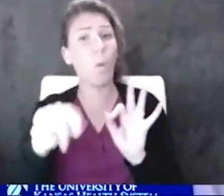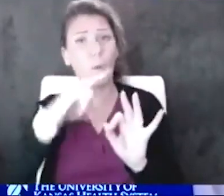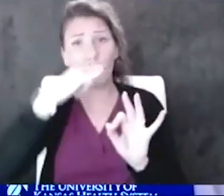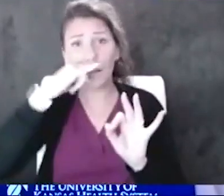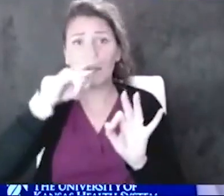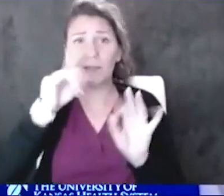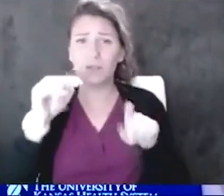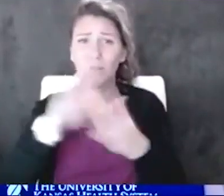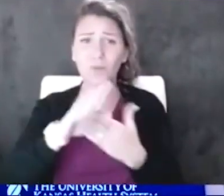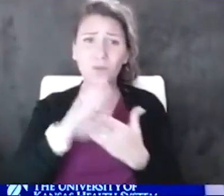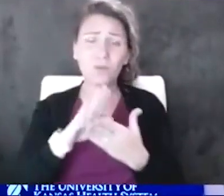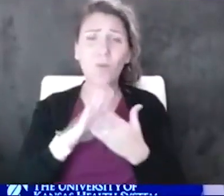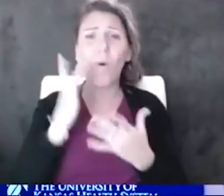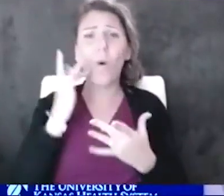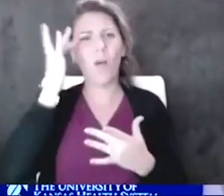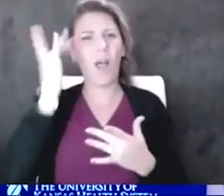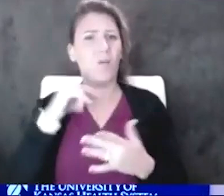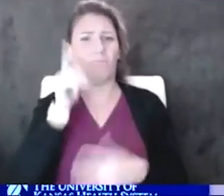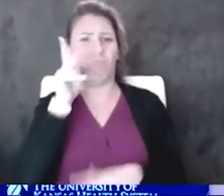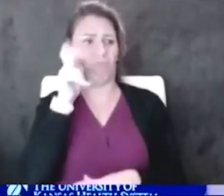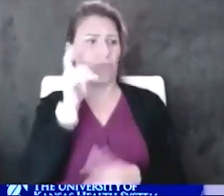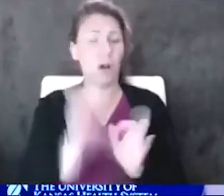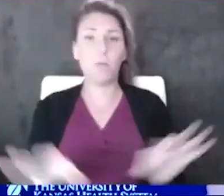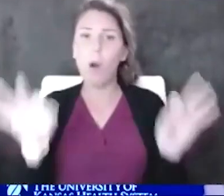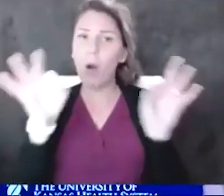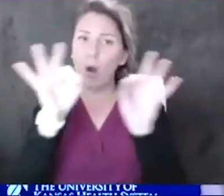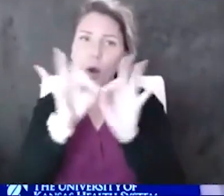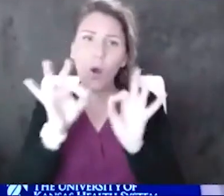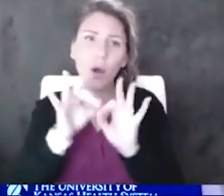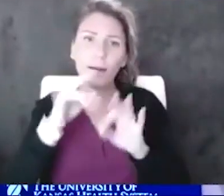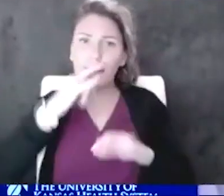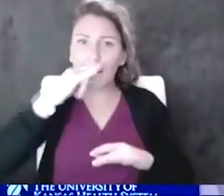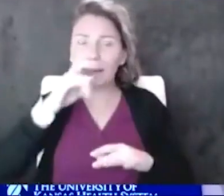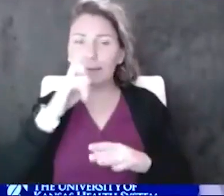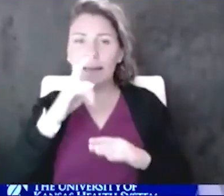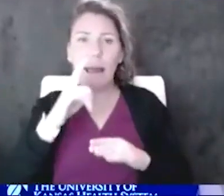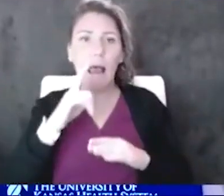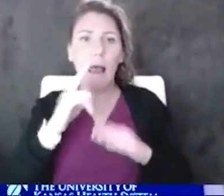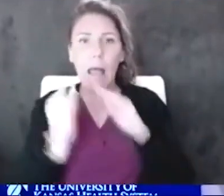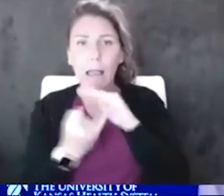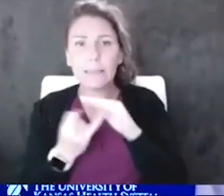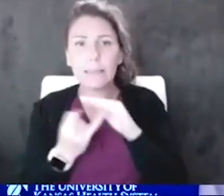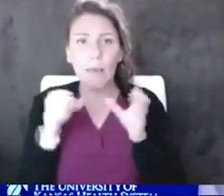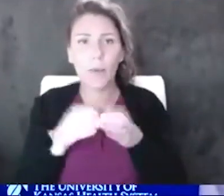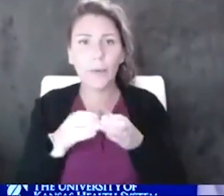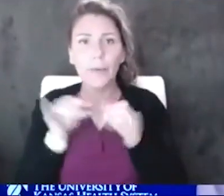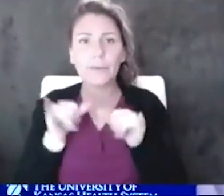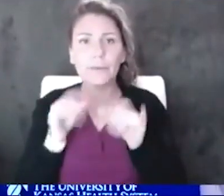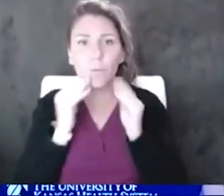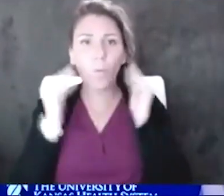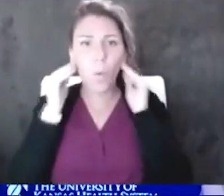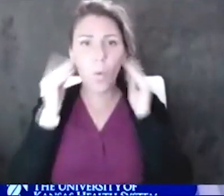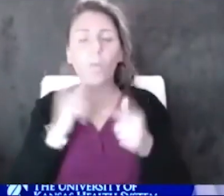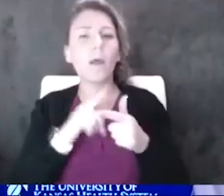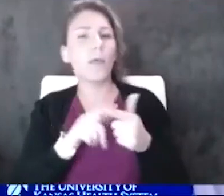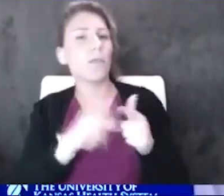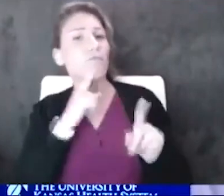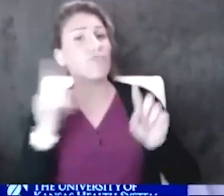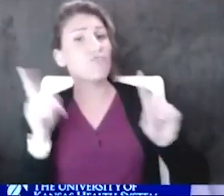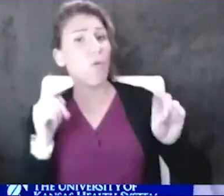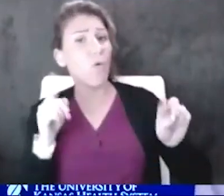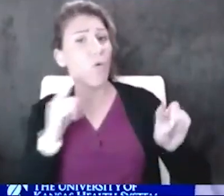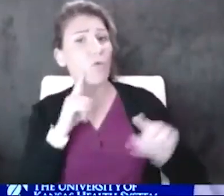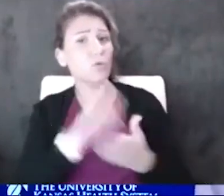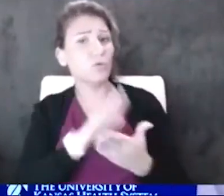heard how important it is for those kids not to be isolated and continue to be in school and get those benefits of being in school. So it's